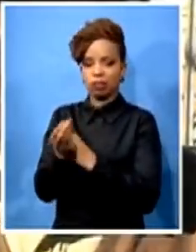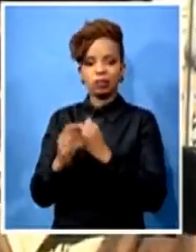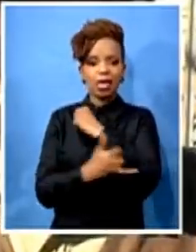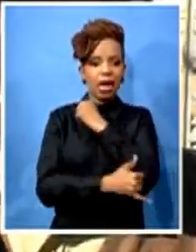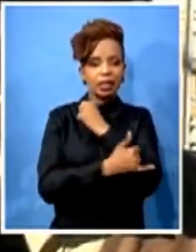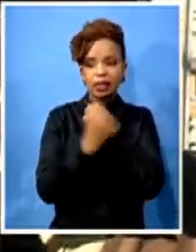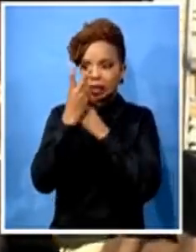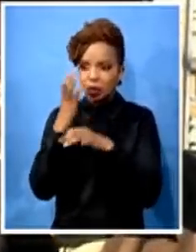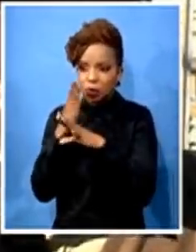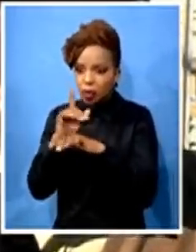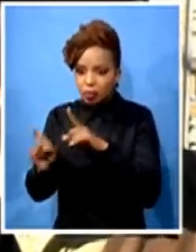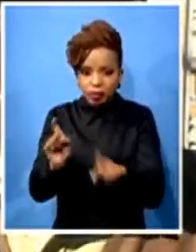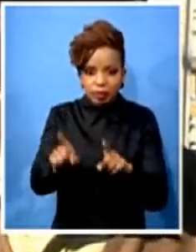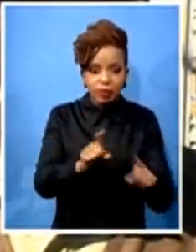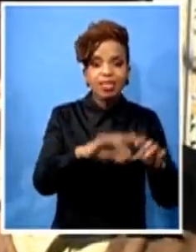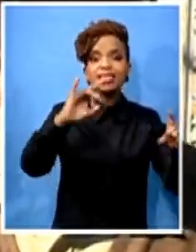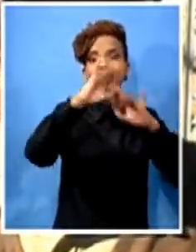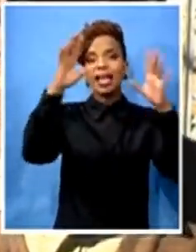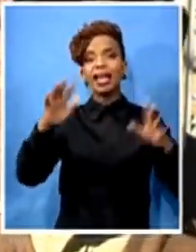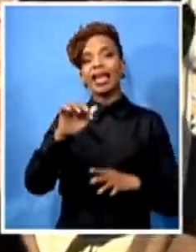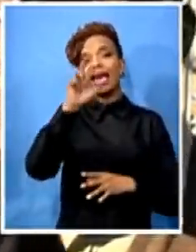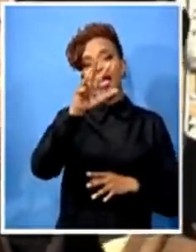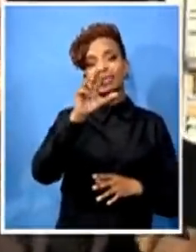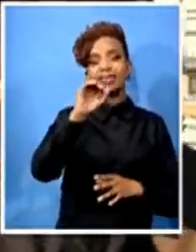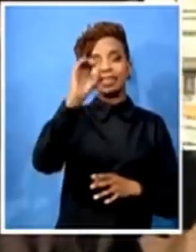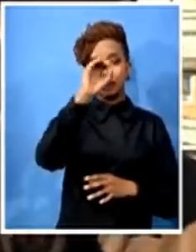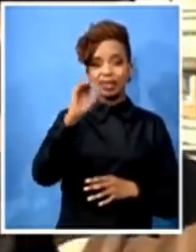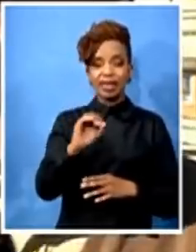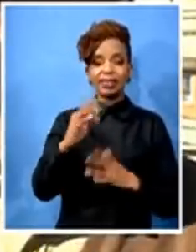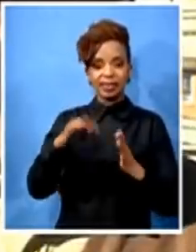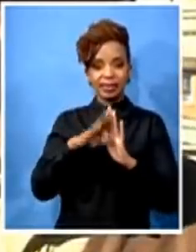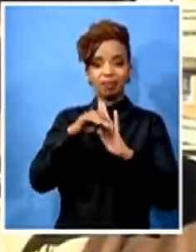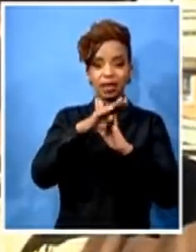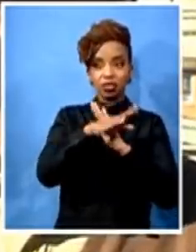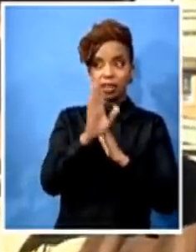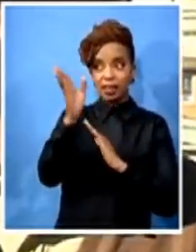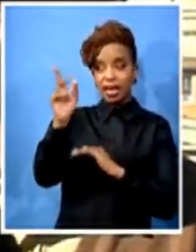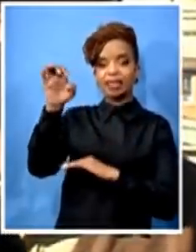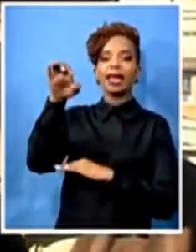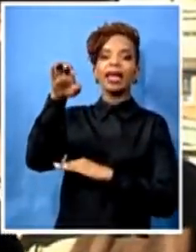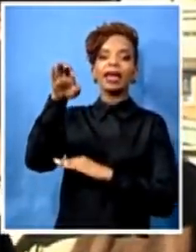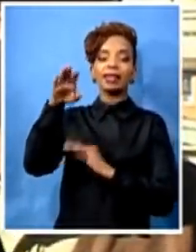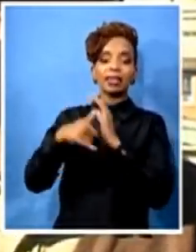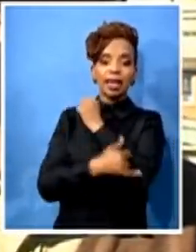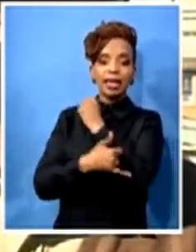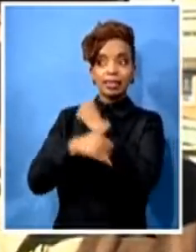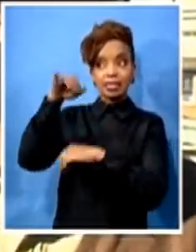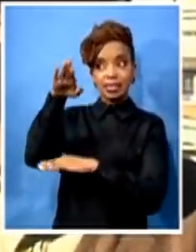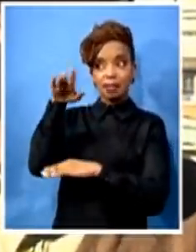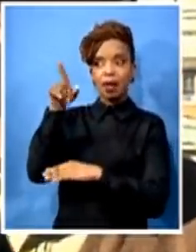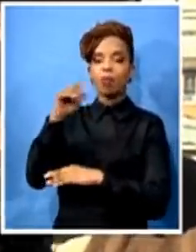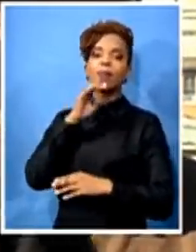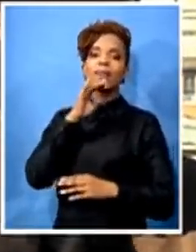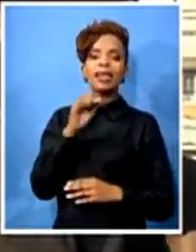inflation in that country shows that there is no, the economy is actually in ICU. About 7.5